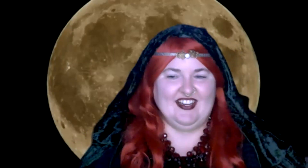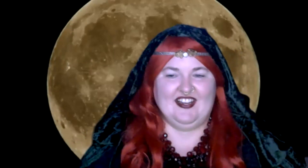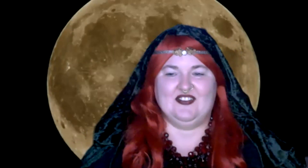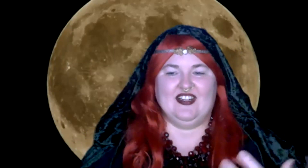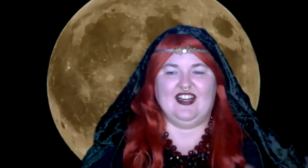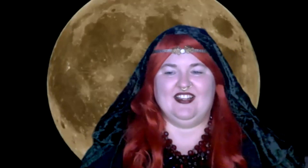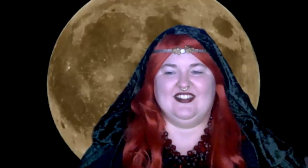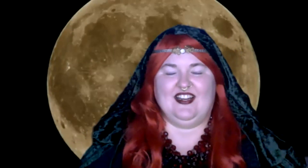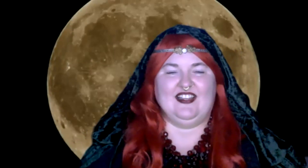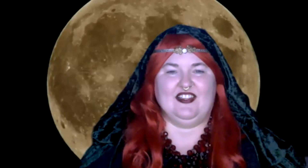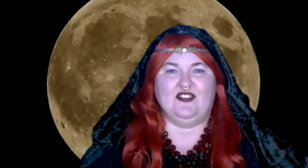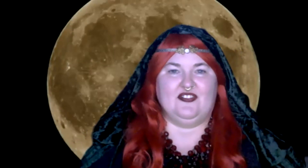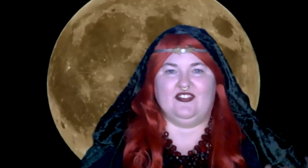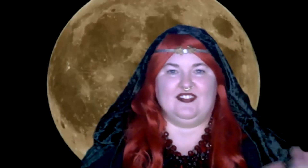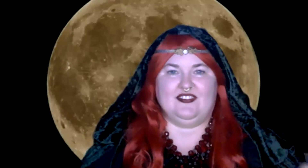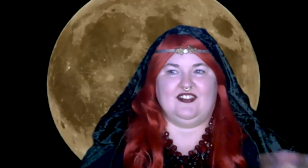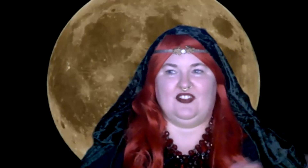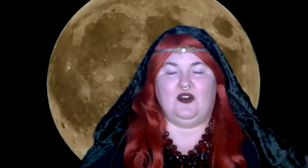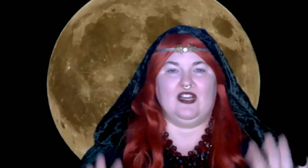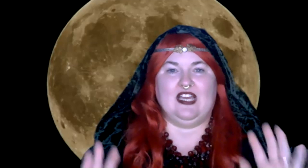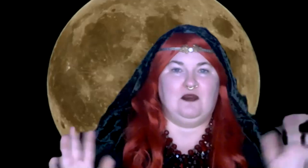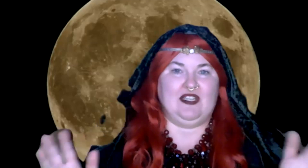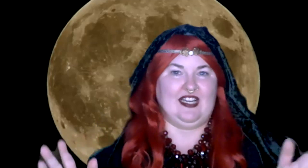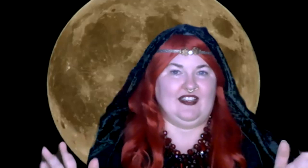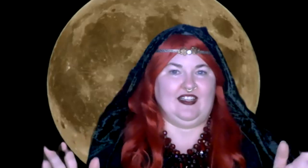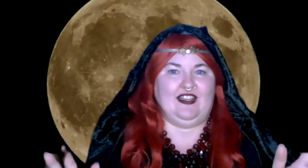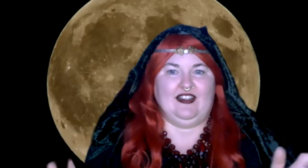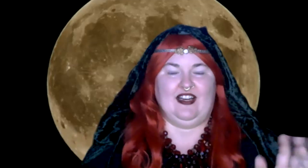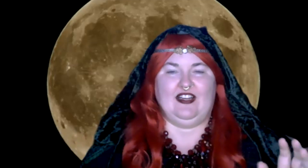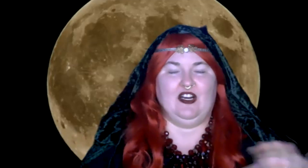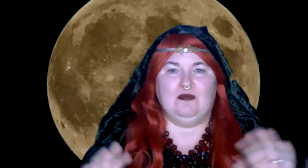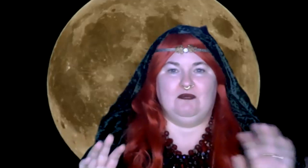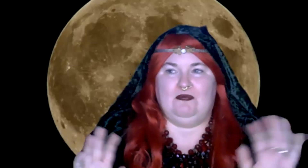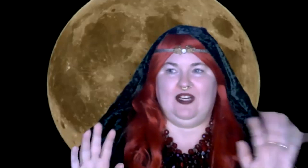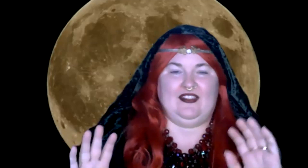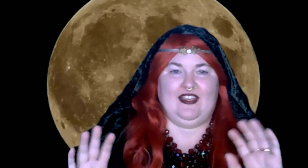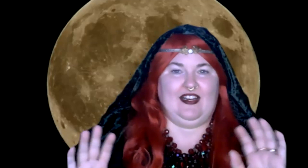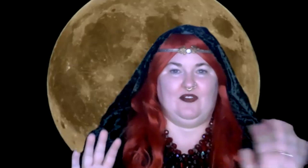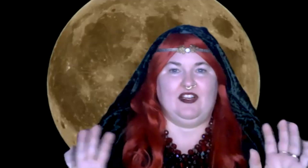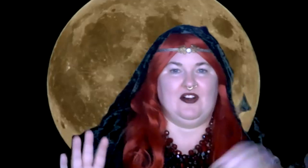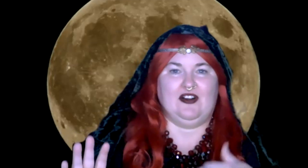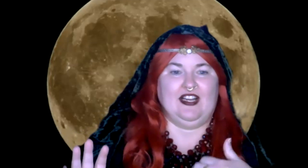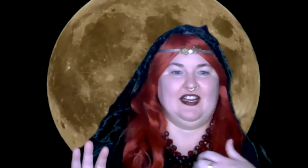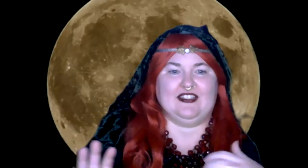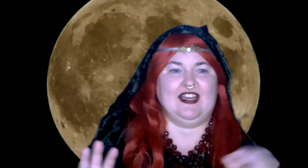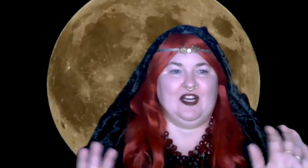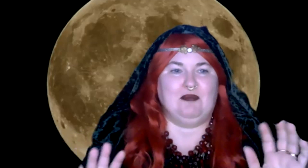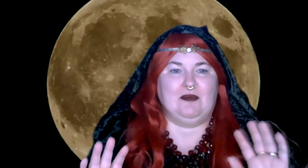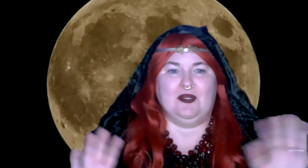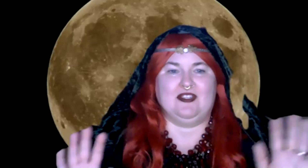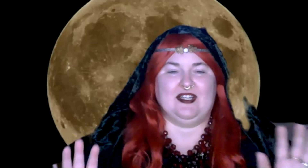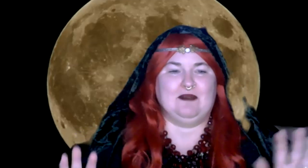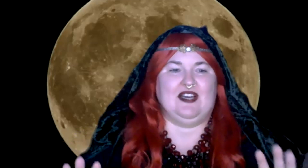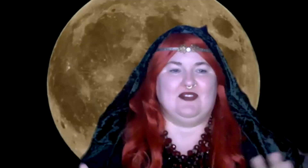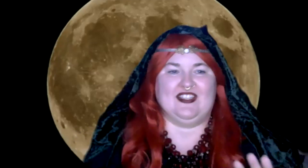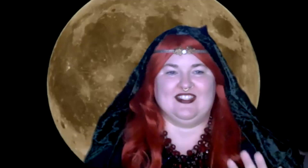So, I mean, I love the whole cat mentality. I hope that I reincarnate as a cat about 1